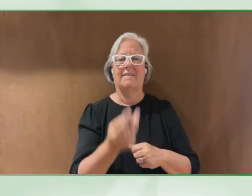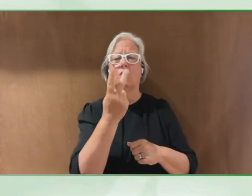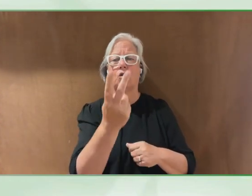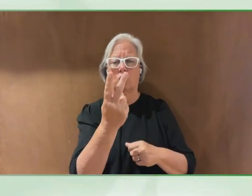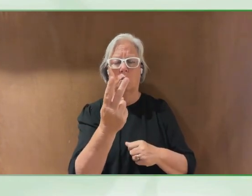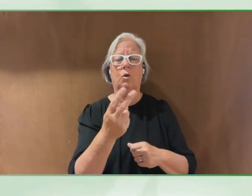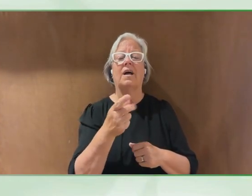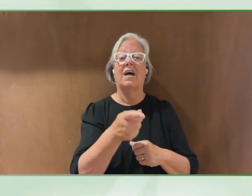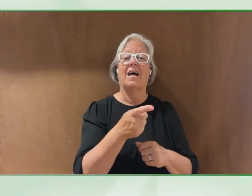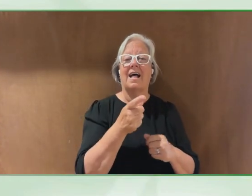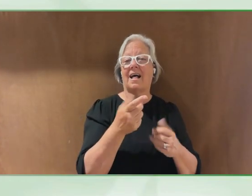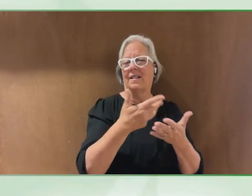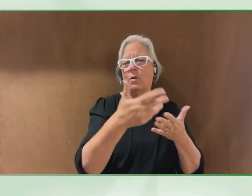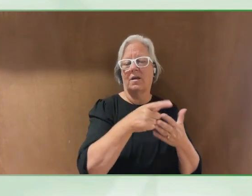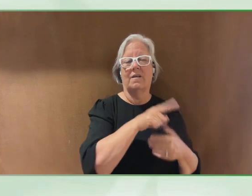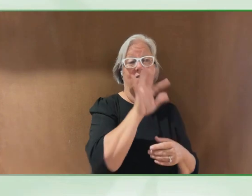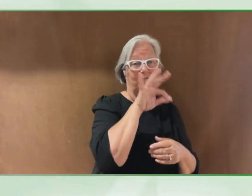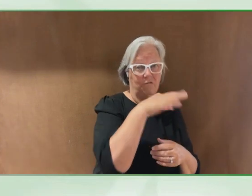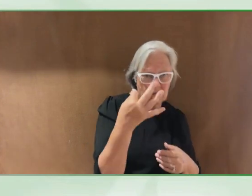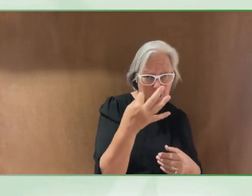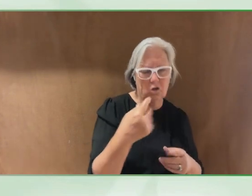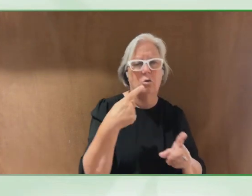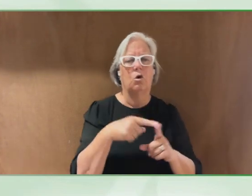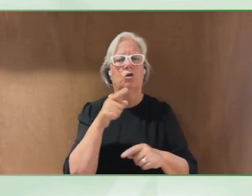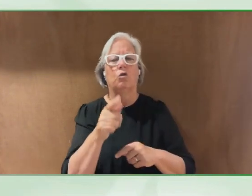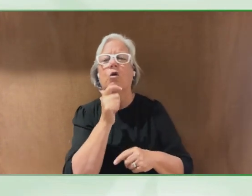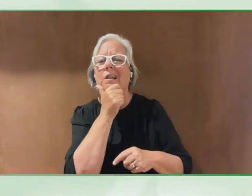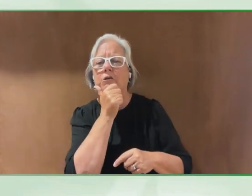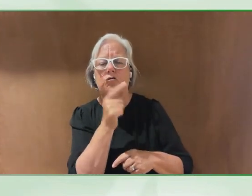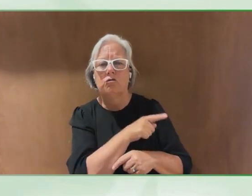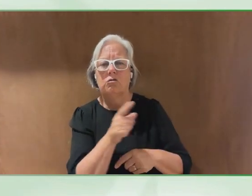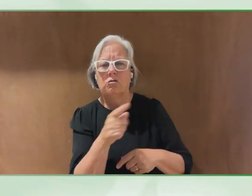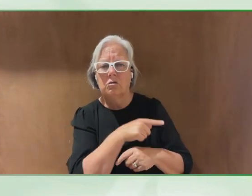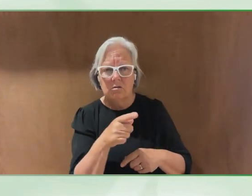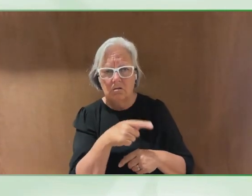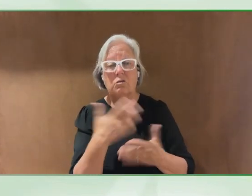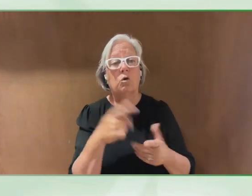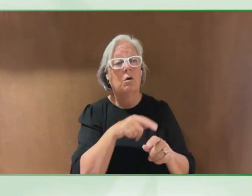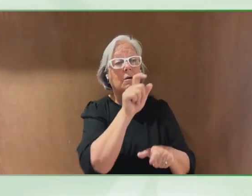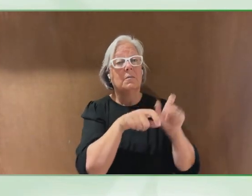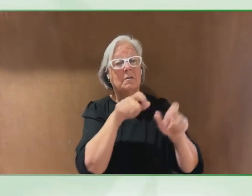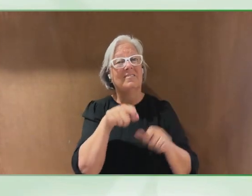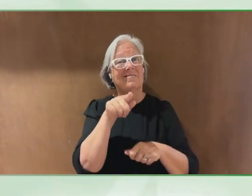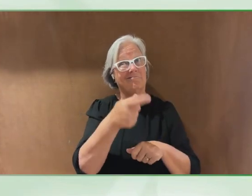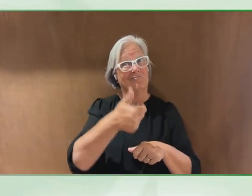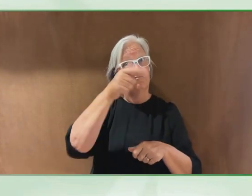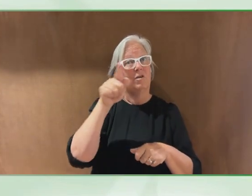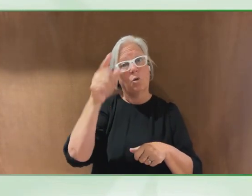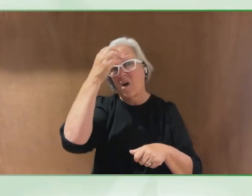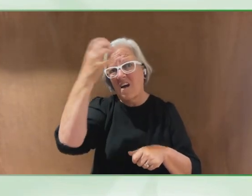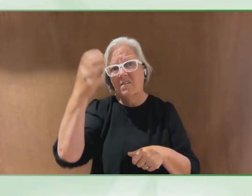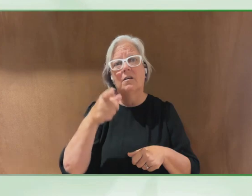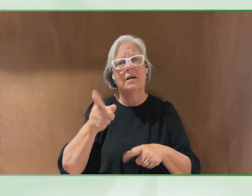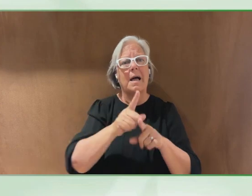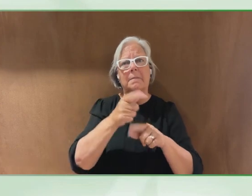English. So for people within the federal government to achieve promotions or move up into higher levels